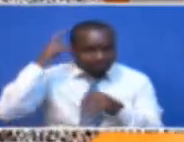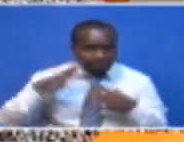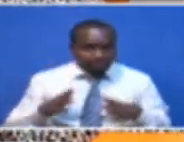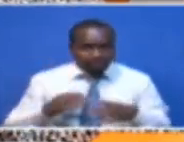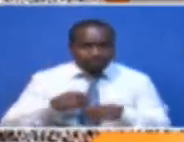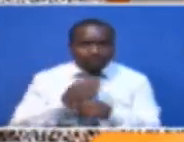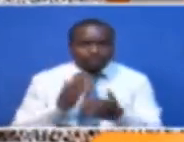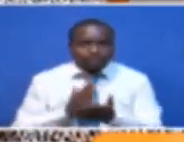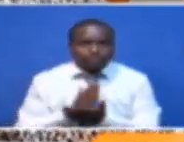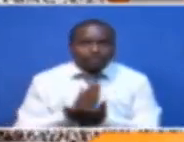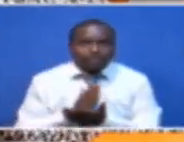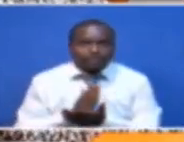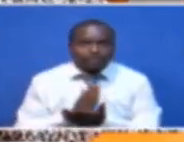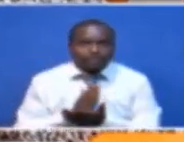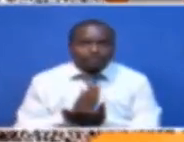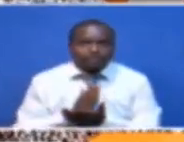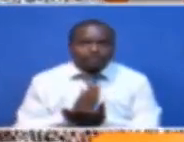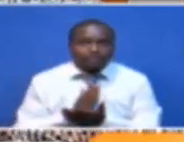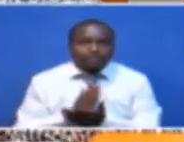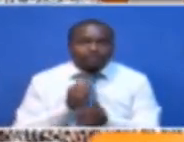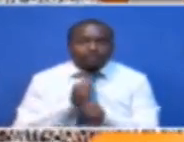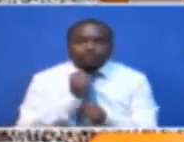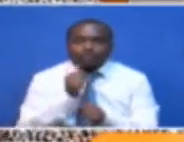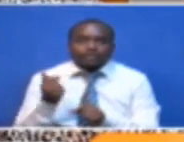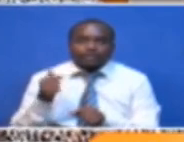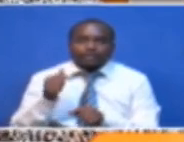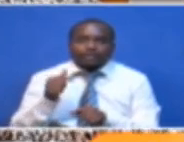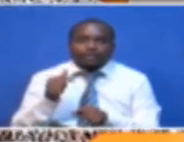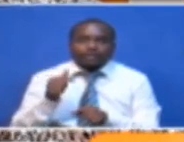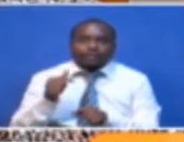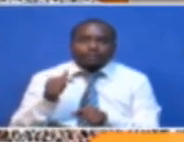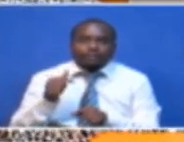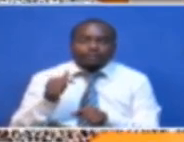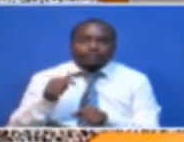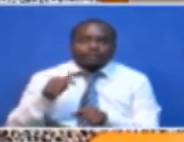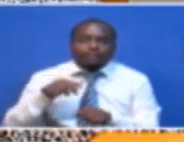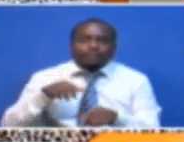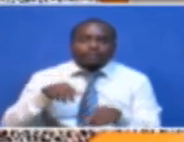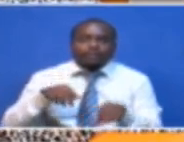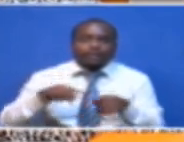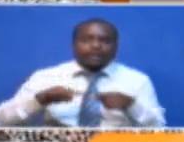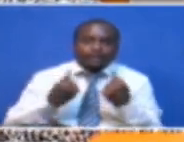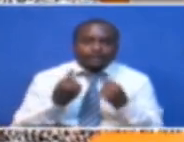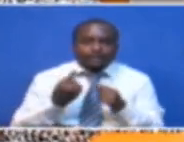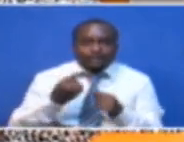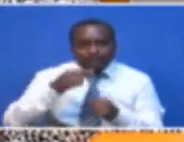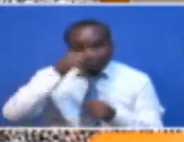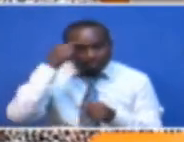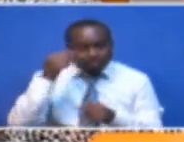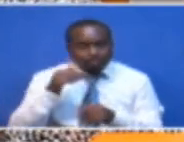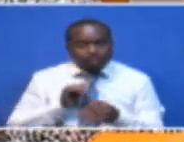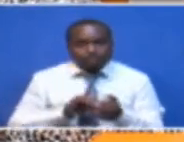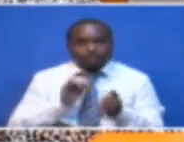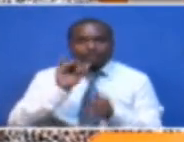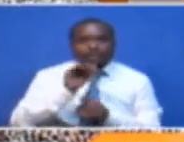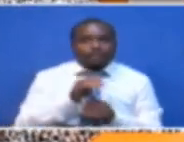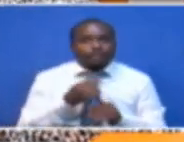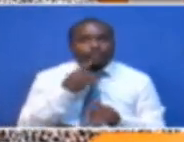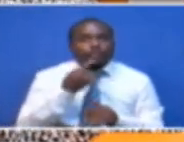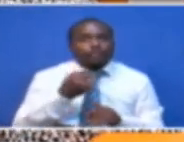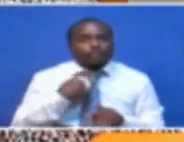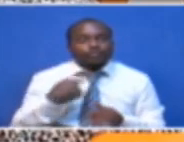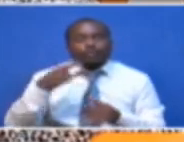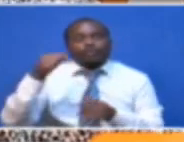that you do not come limping and shaving yourself. Because your wife will ask you, you told me you are going to